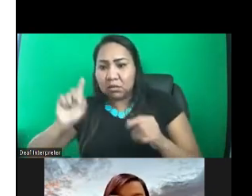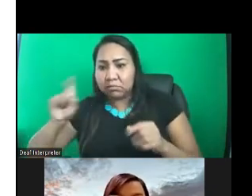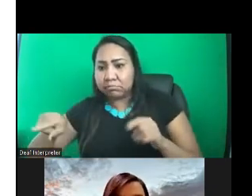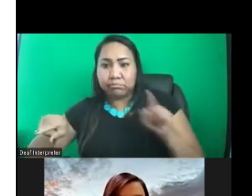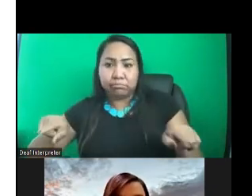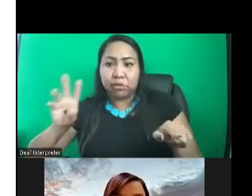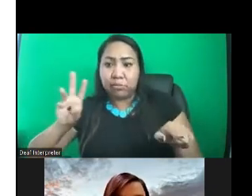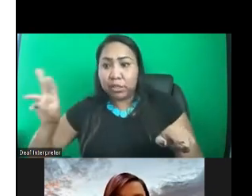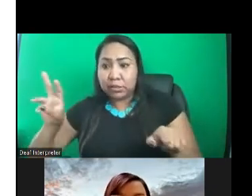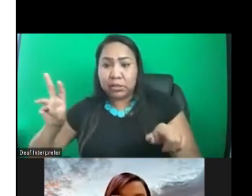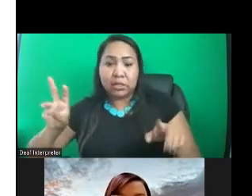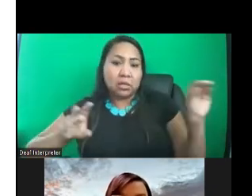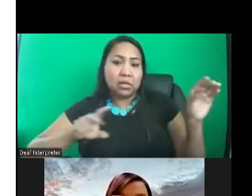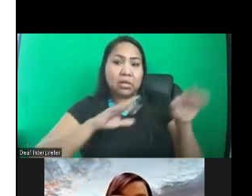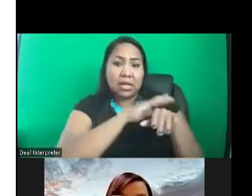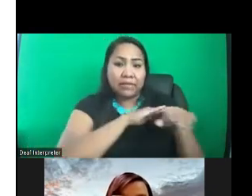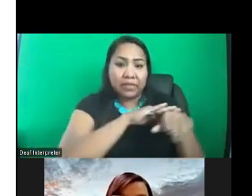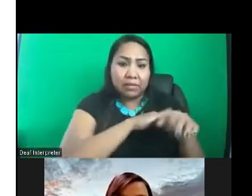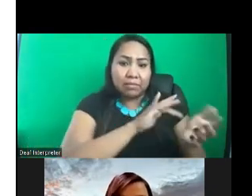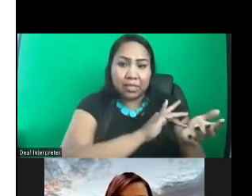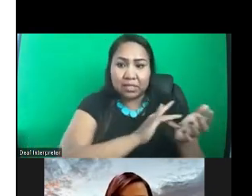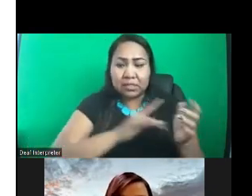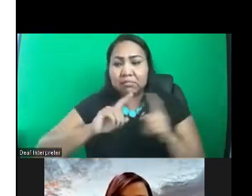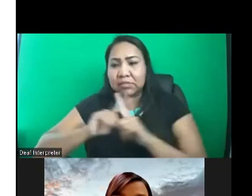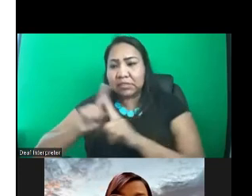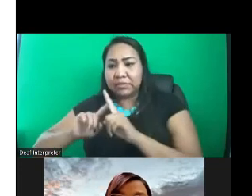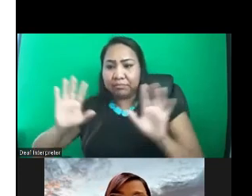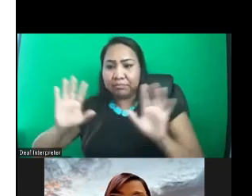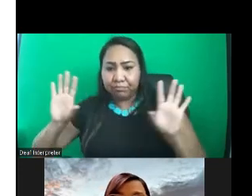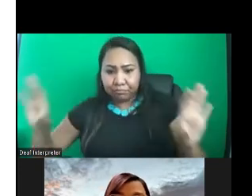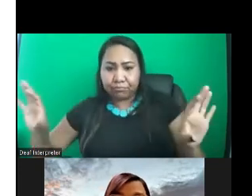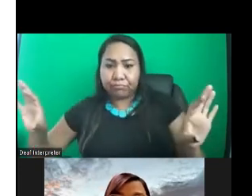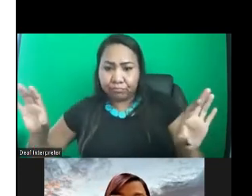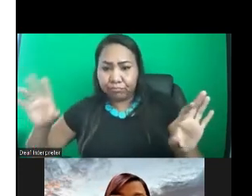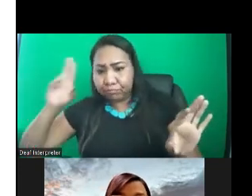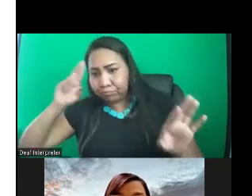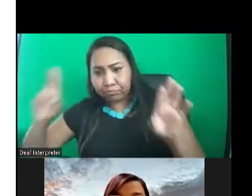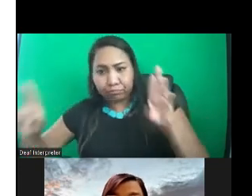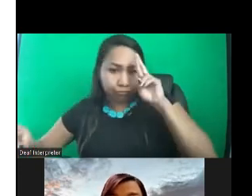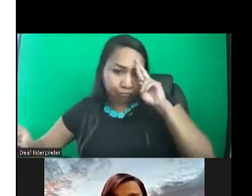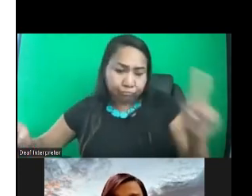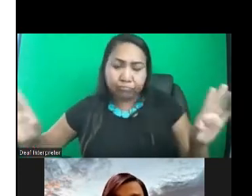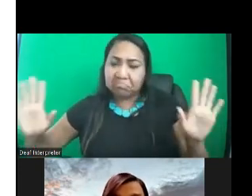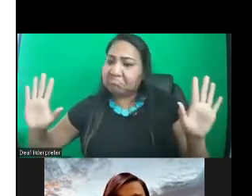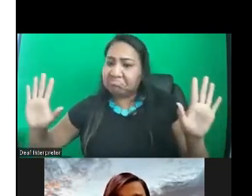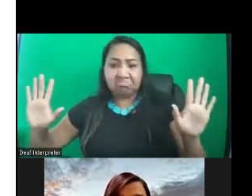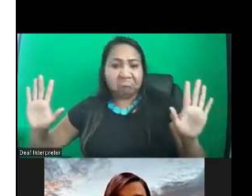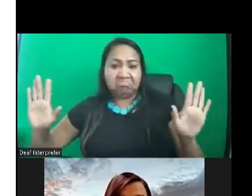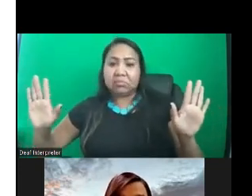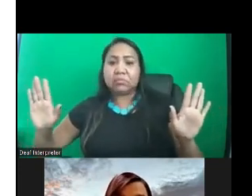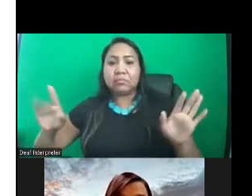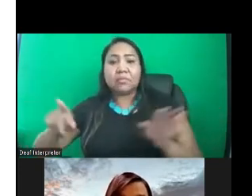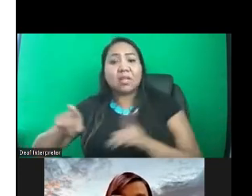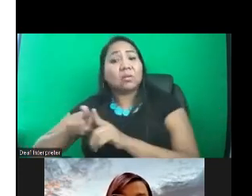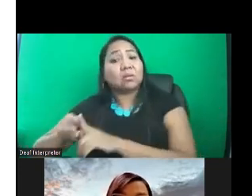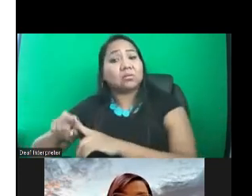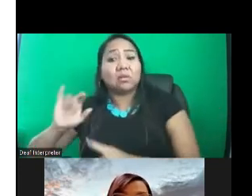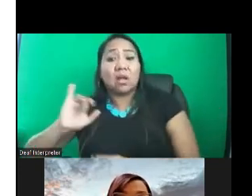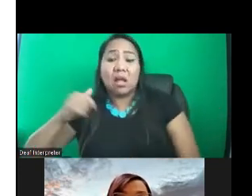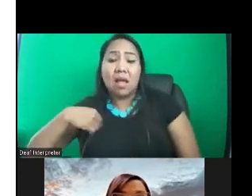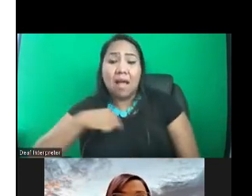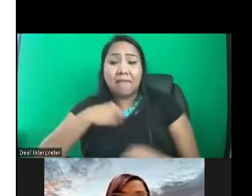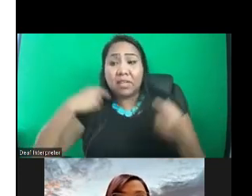in our community. There's also, like I mentioned, a ceremonial calendar that we go through year round.